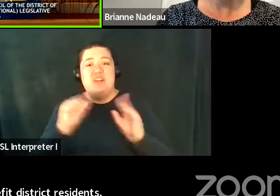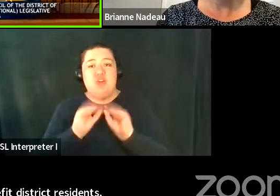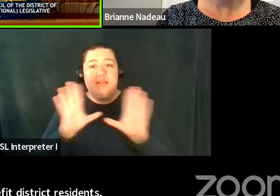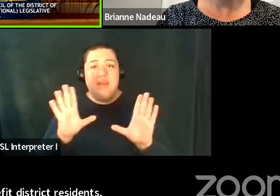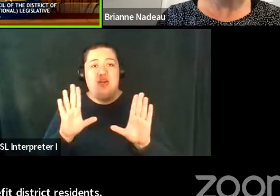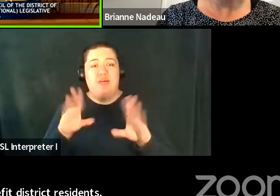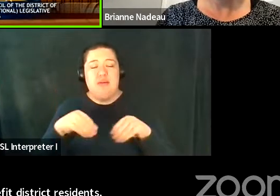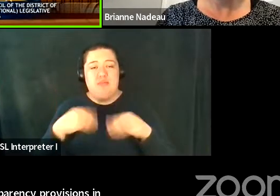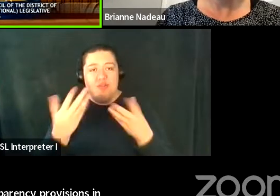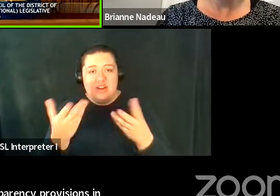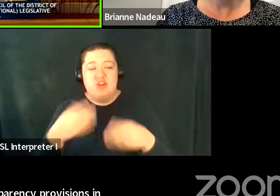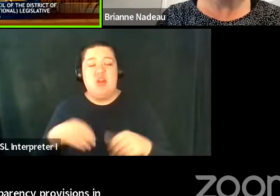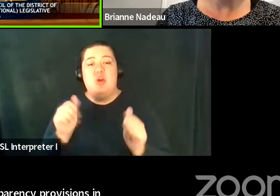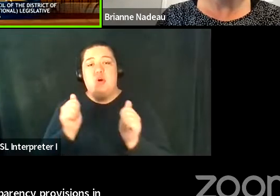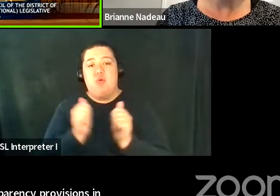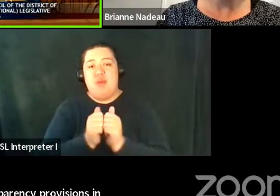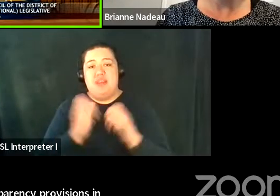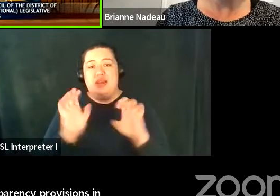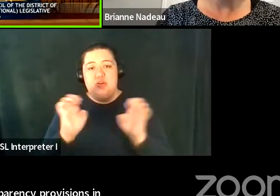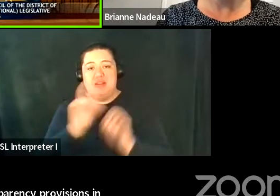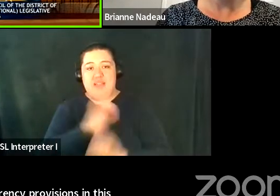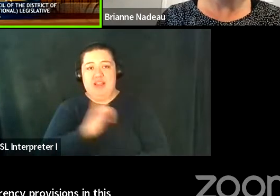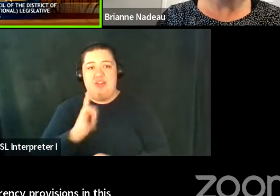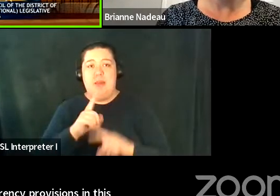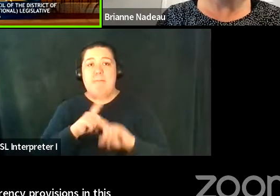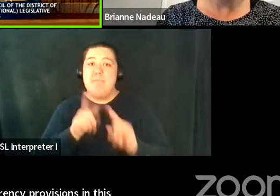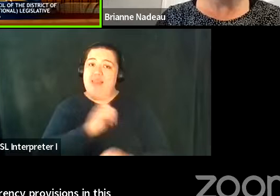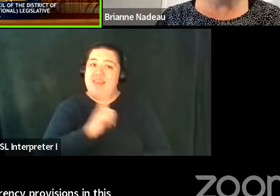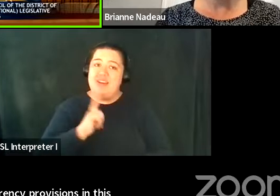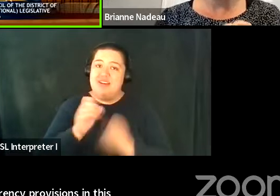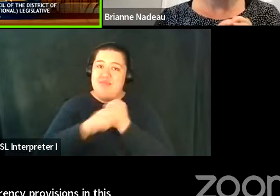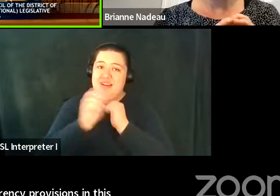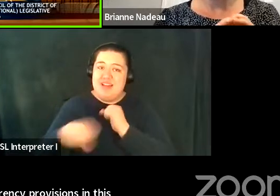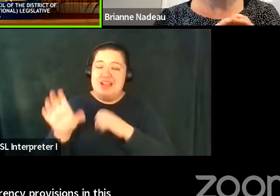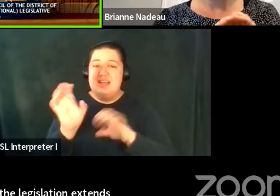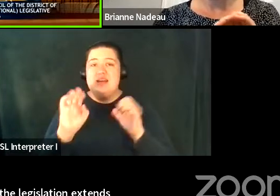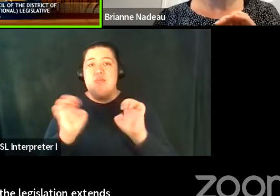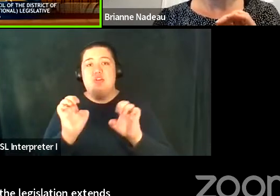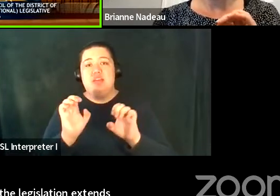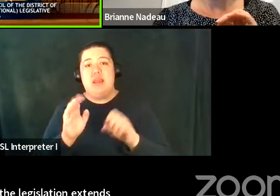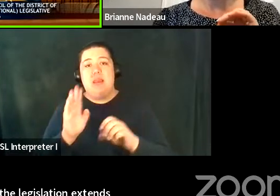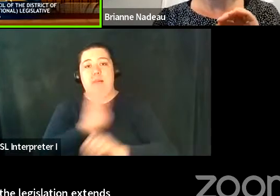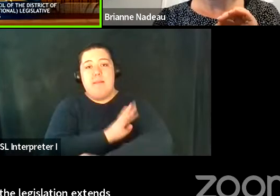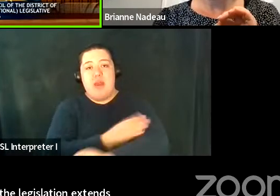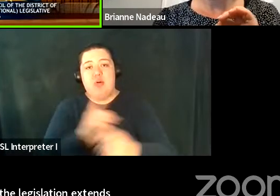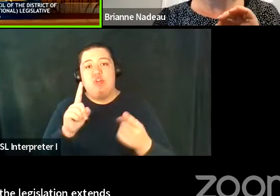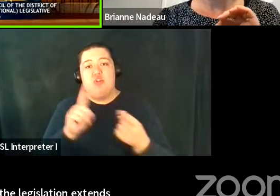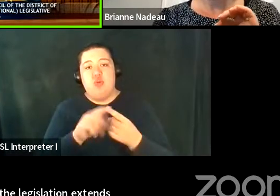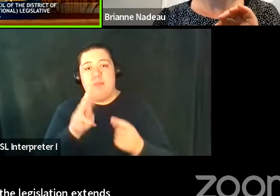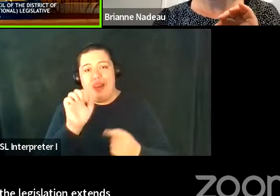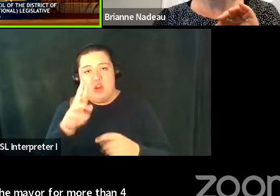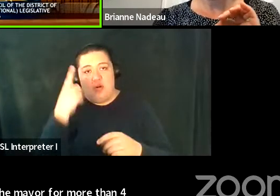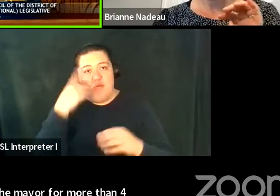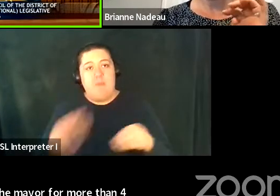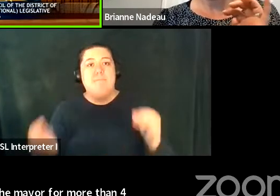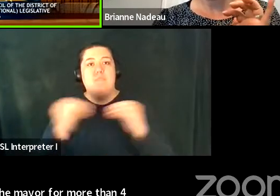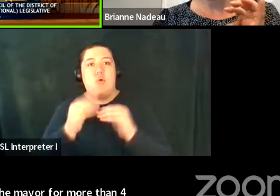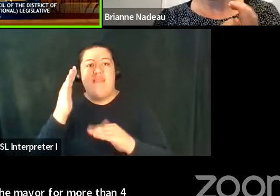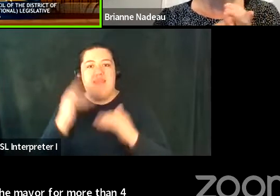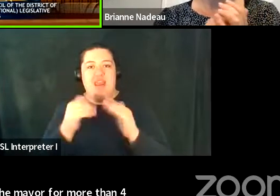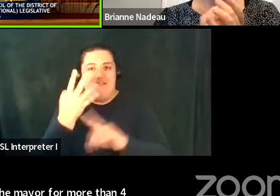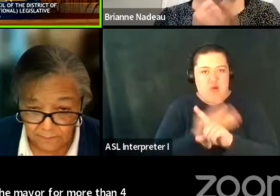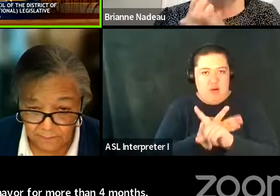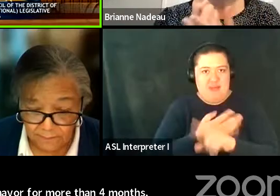this emergency legislation, but the legislation extends these emergency powers to the mayor for more than 4 months. That's over 4 months